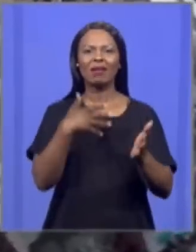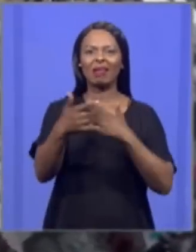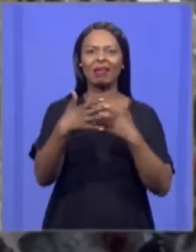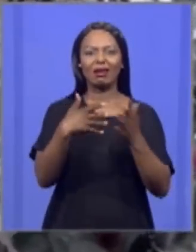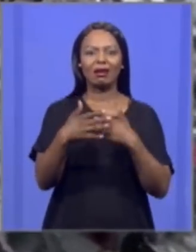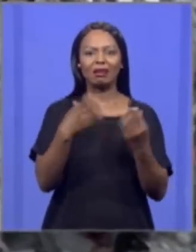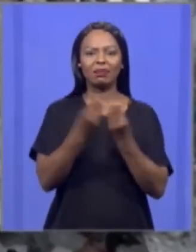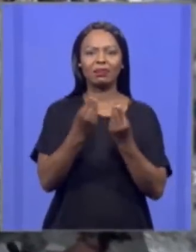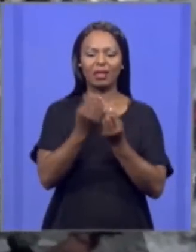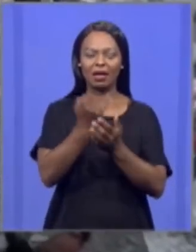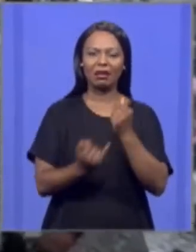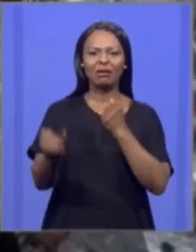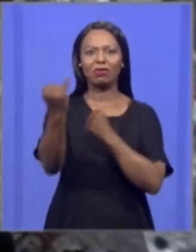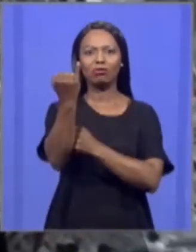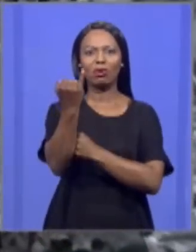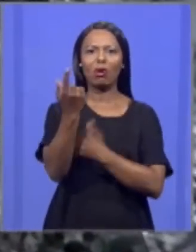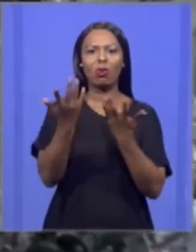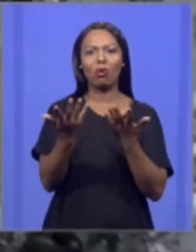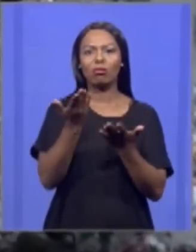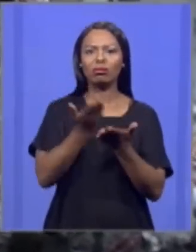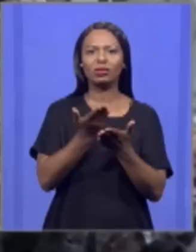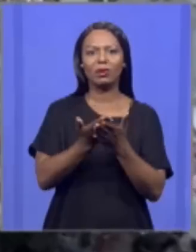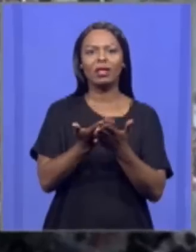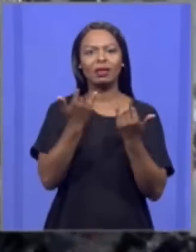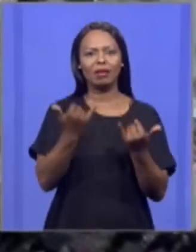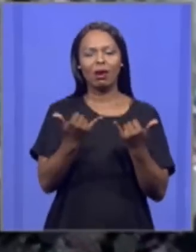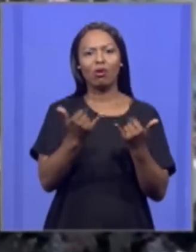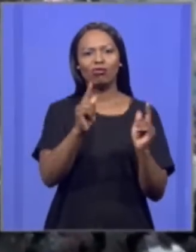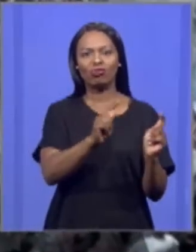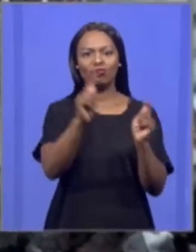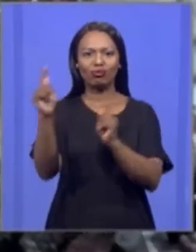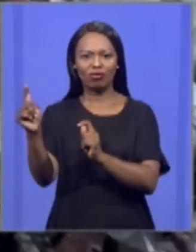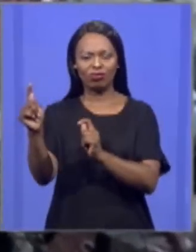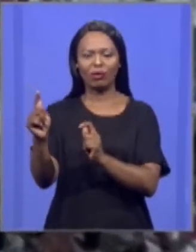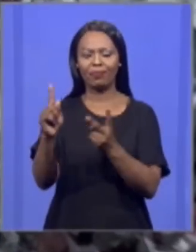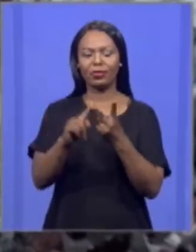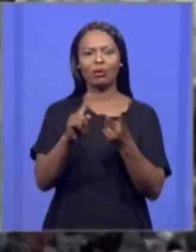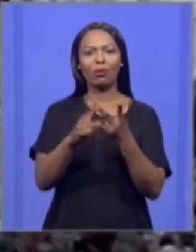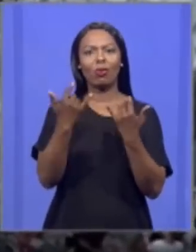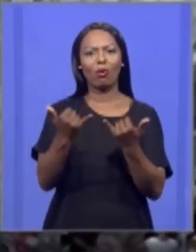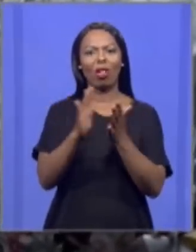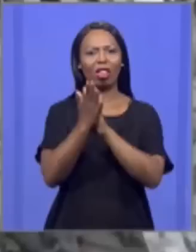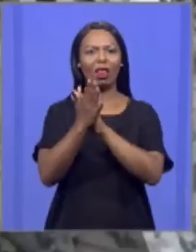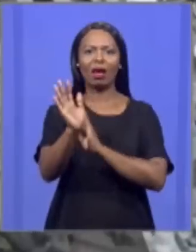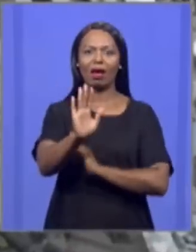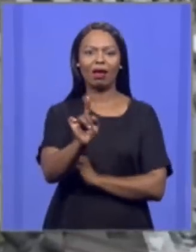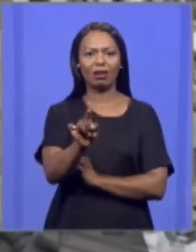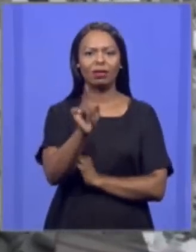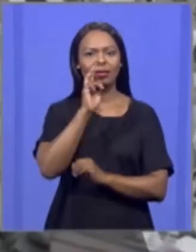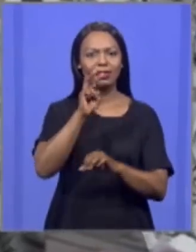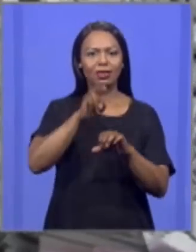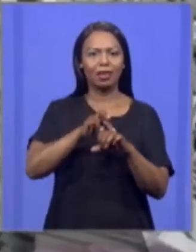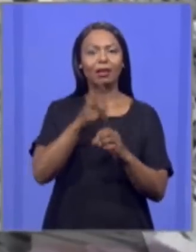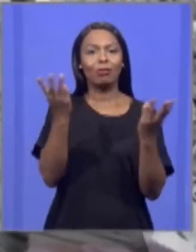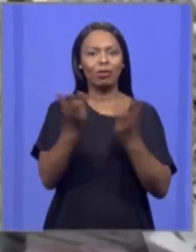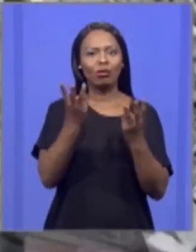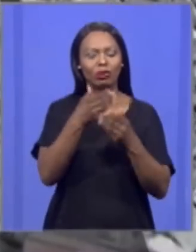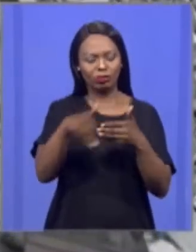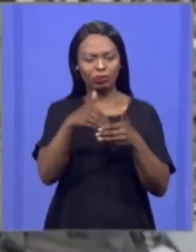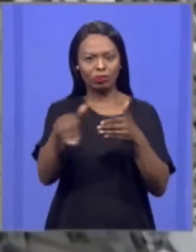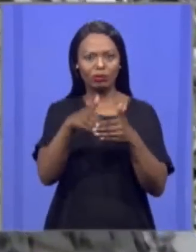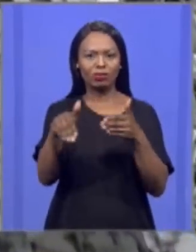of individual or mass forcible transfer or deportation of people